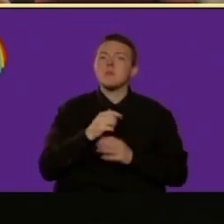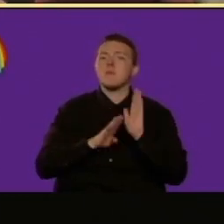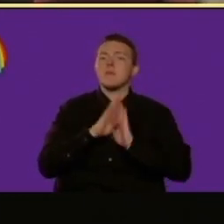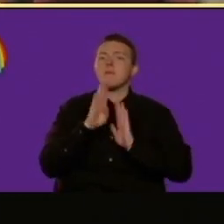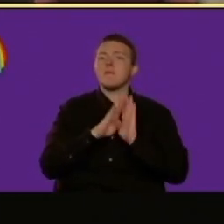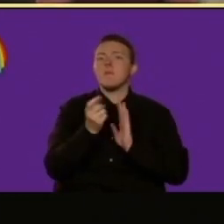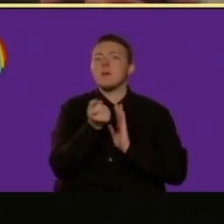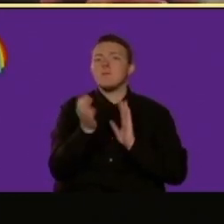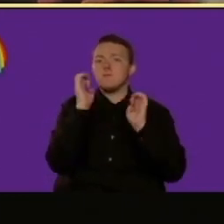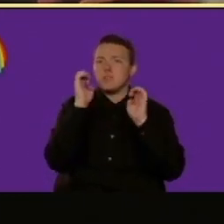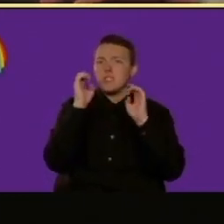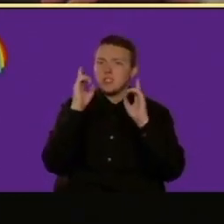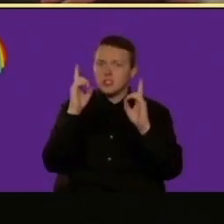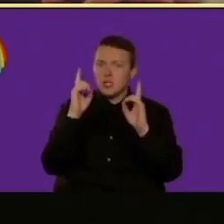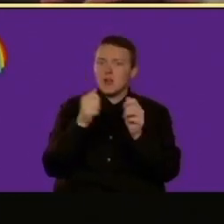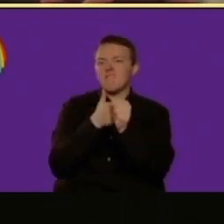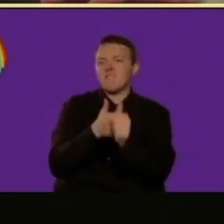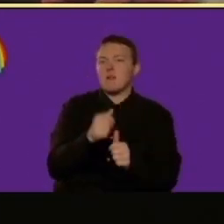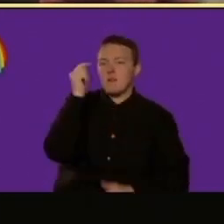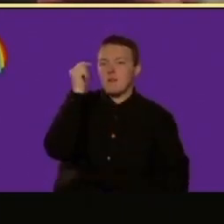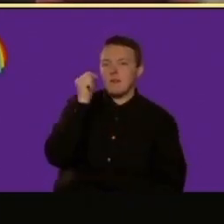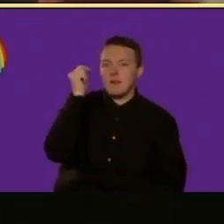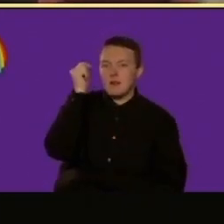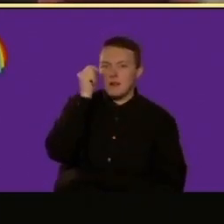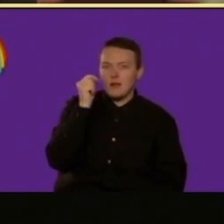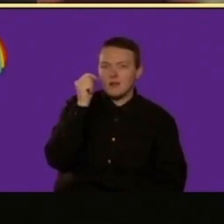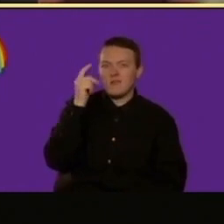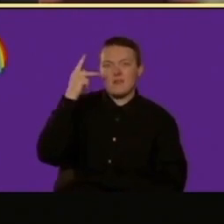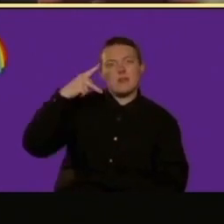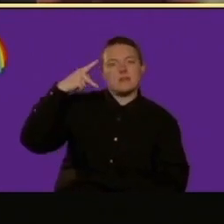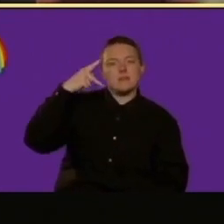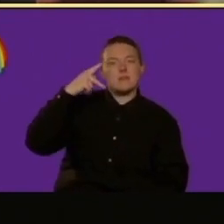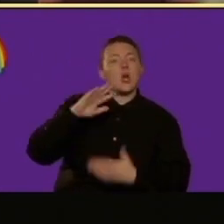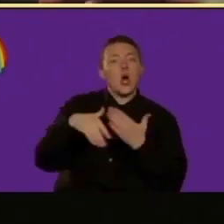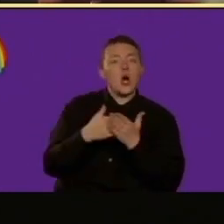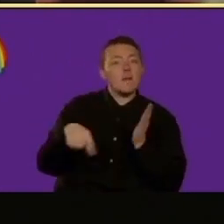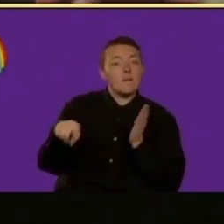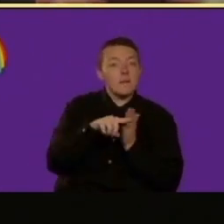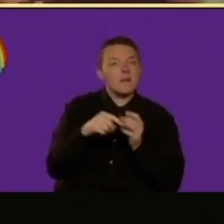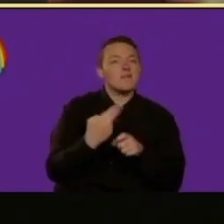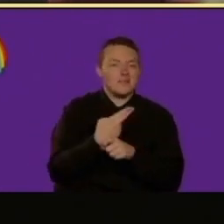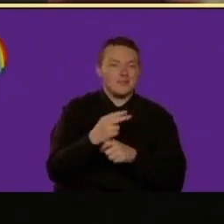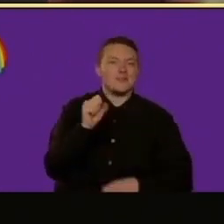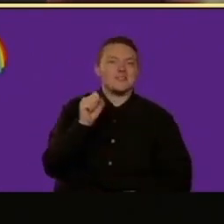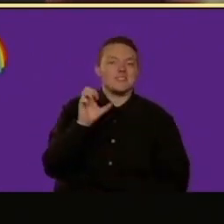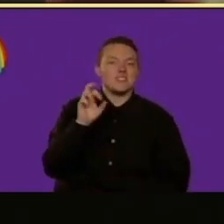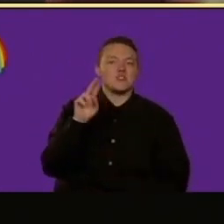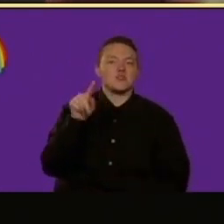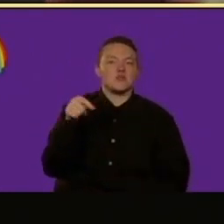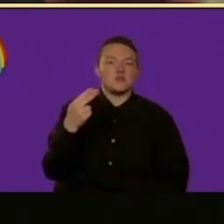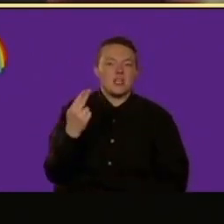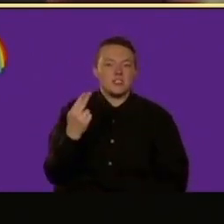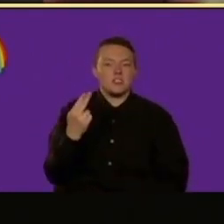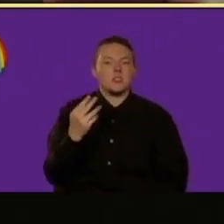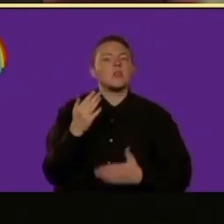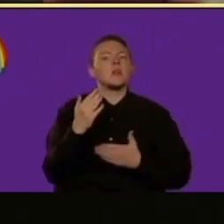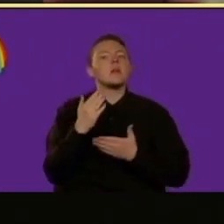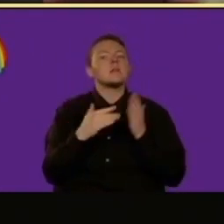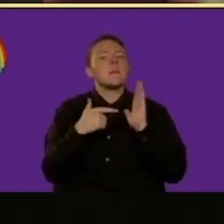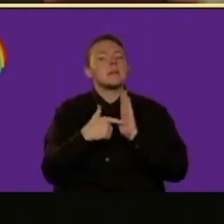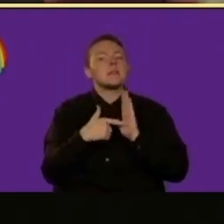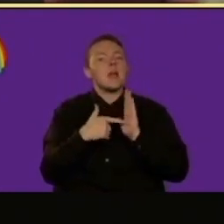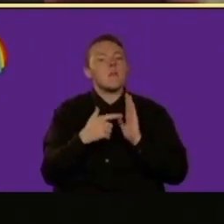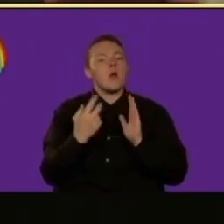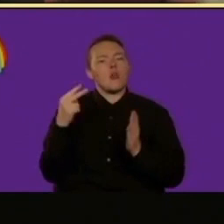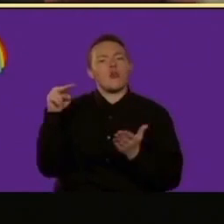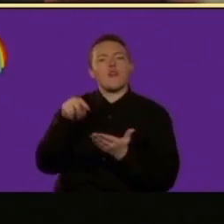more knowledge about the soap operas than about theater. That's what she thought. That's why a